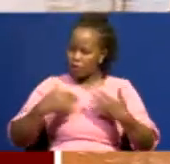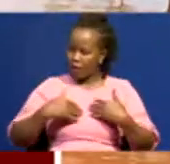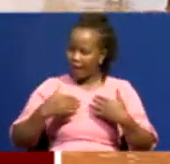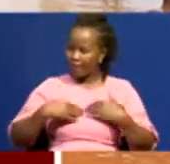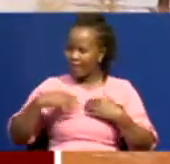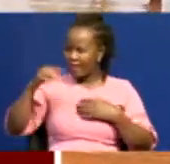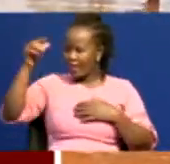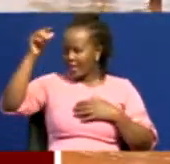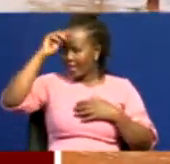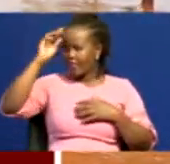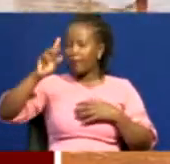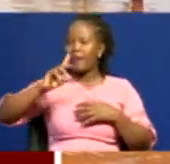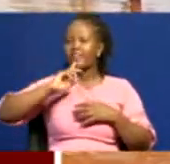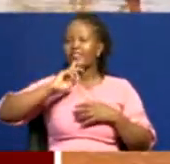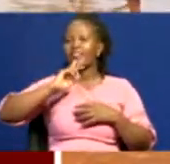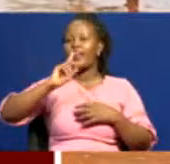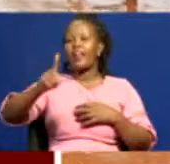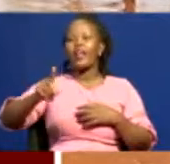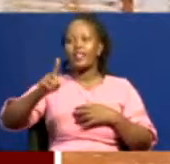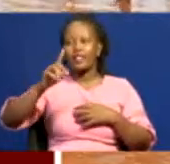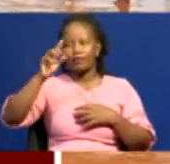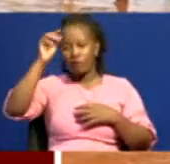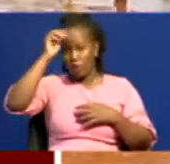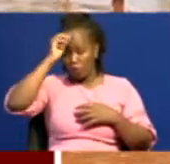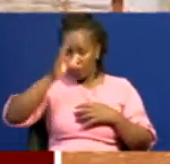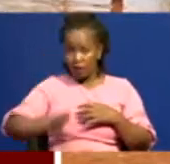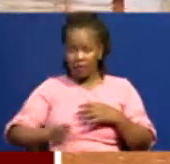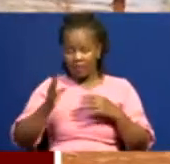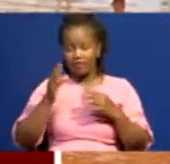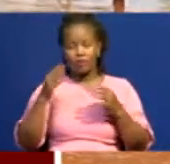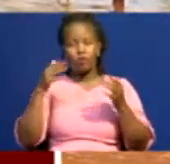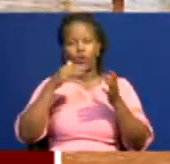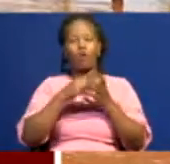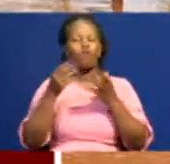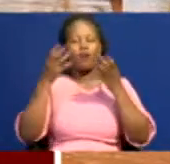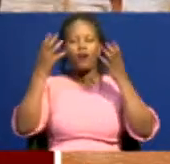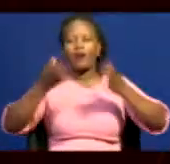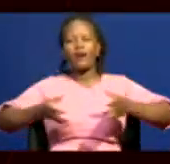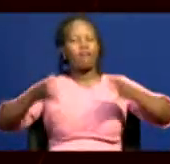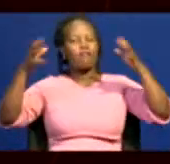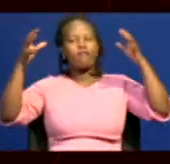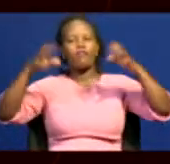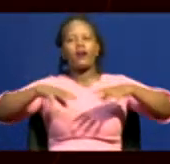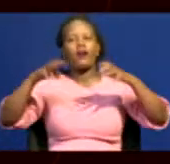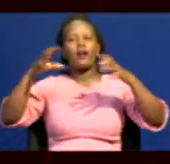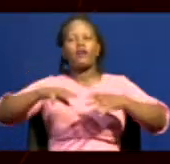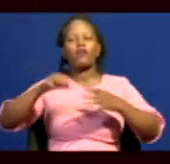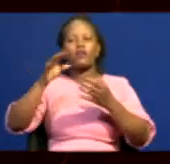Government's directive to governors over the El Nino budget.